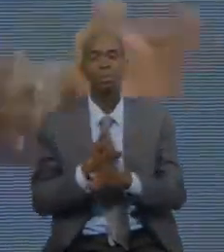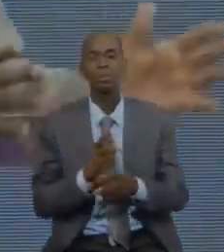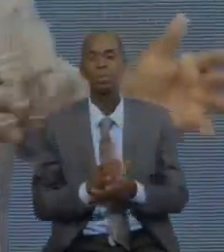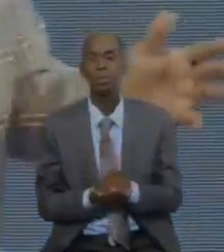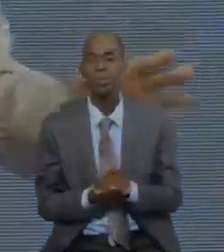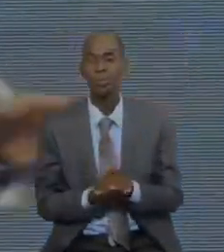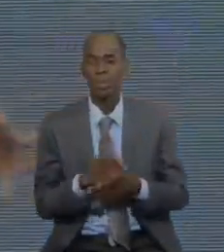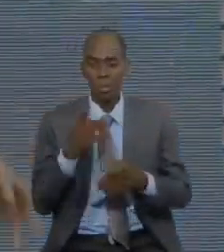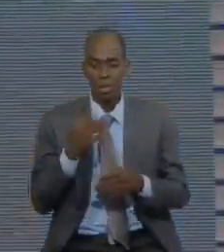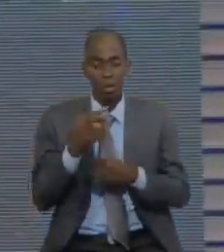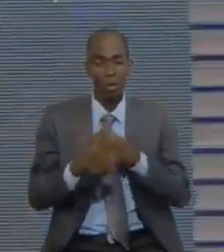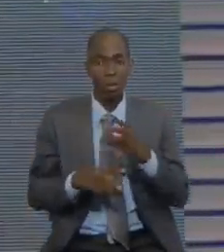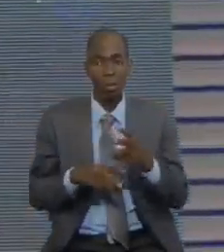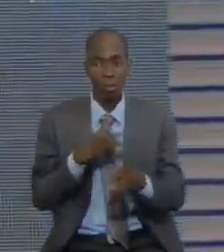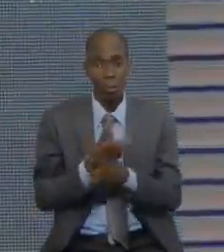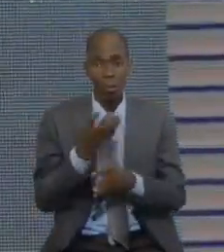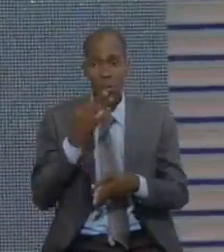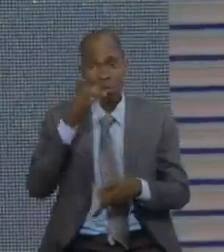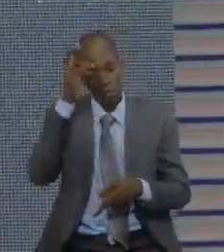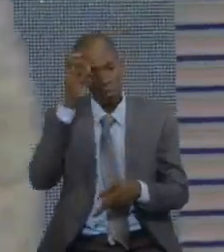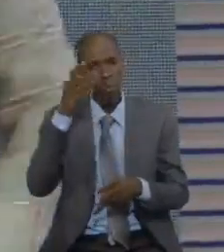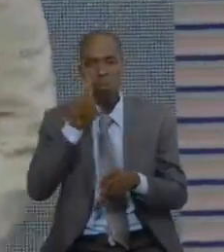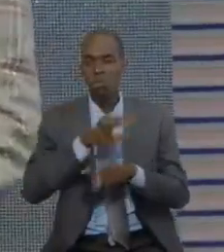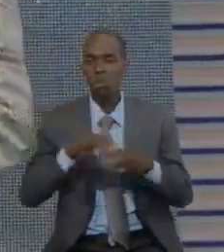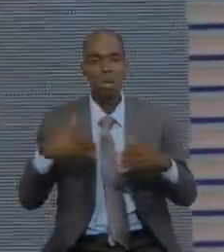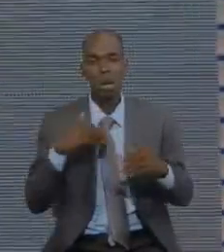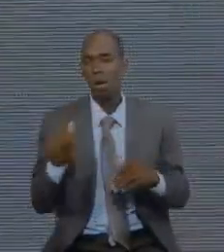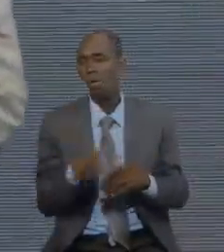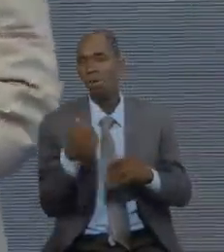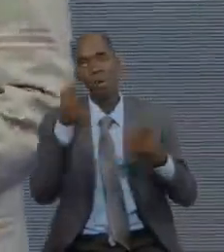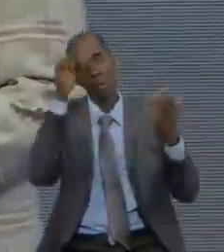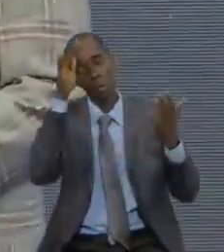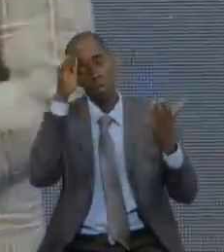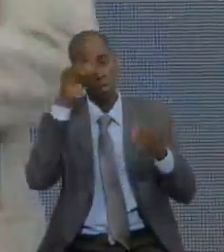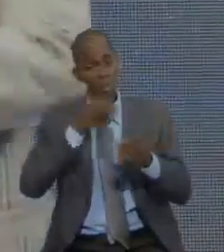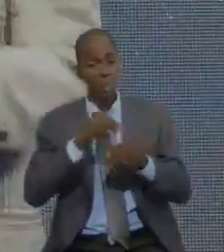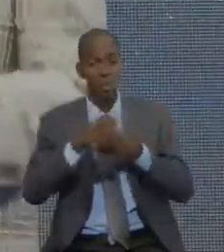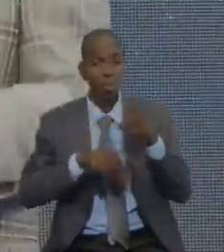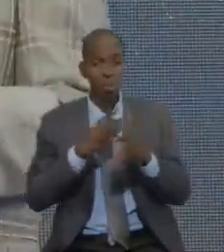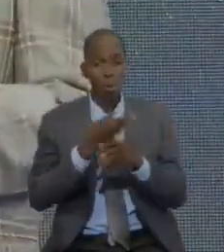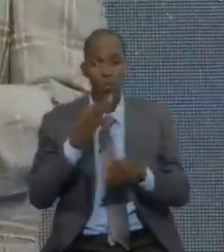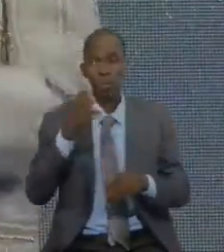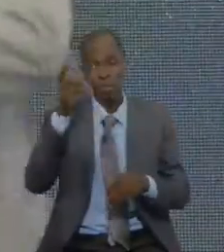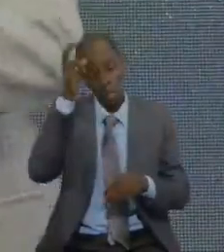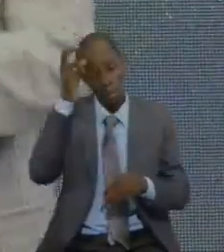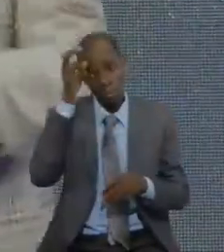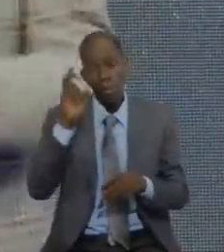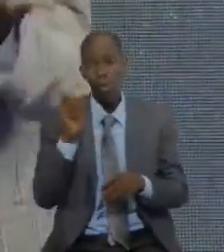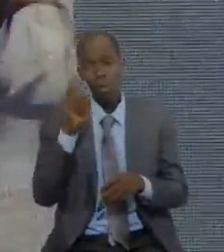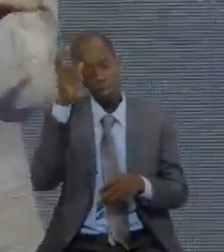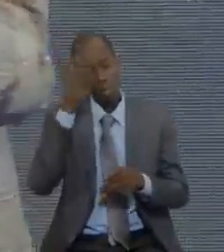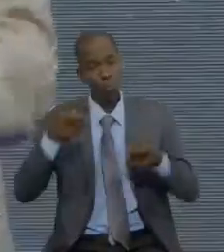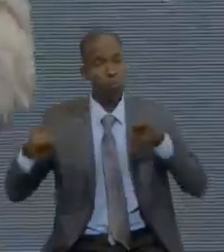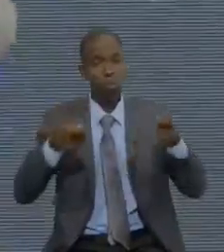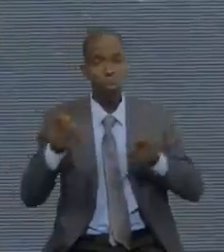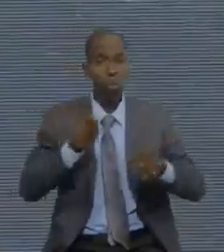of demons, you had no hope. The world of the devil, where he controls people, you had